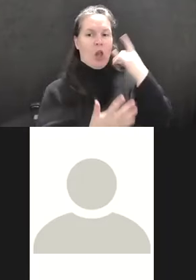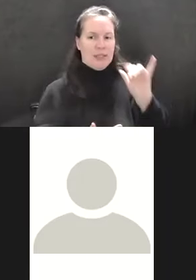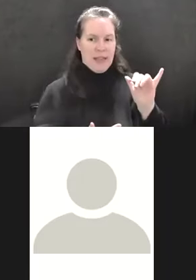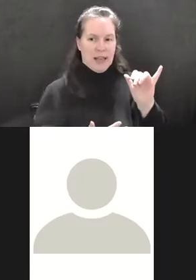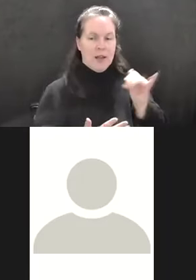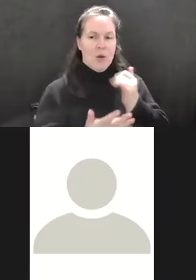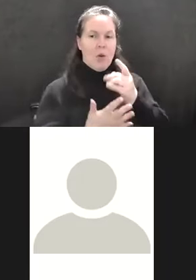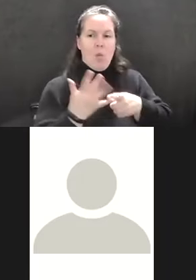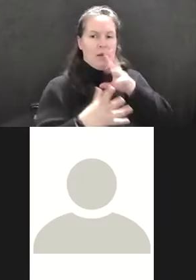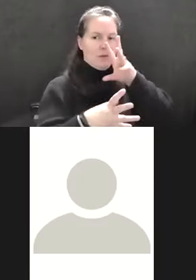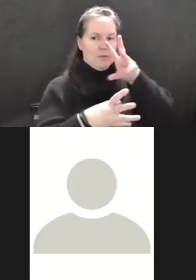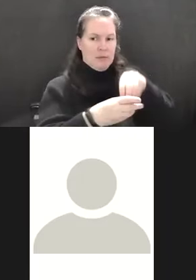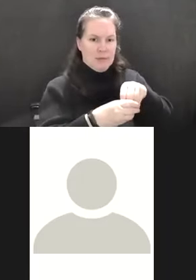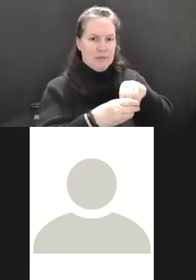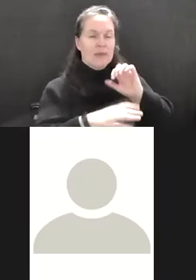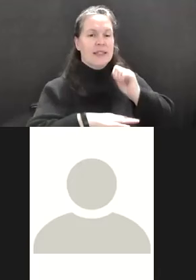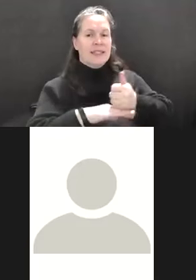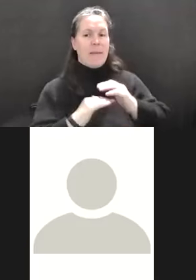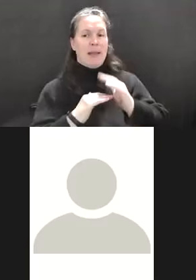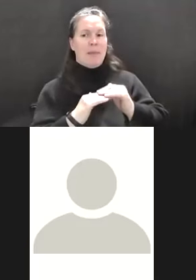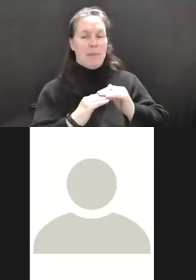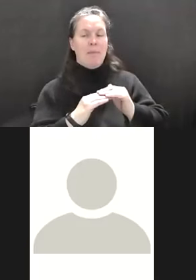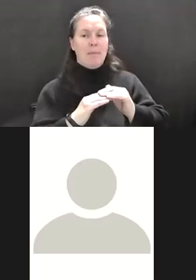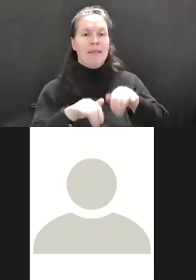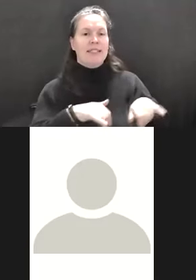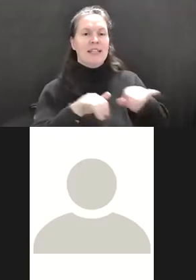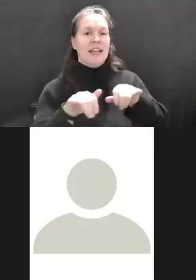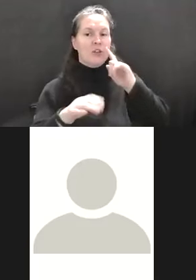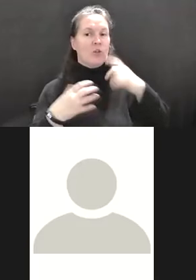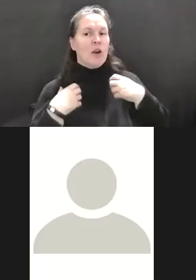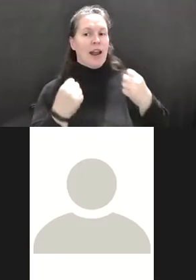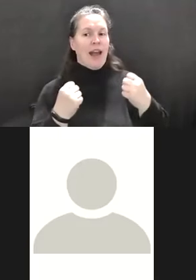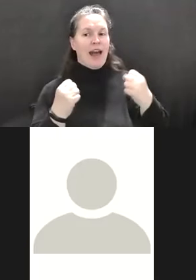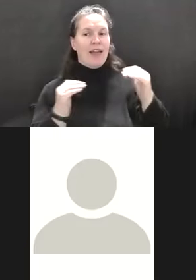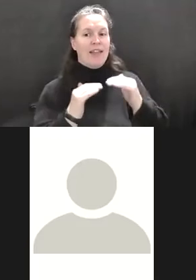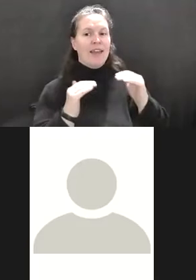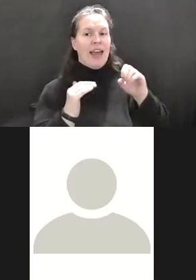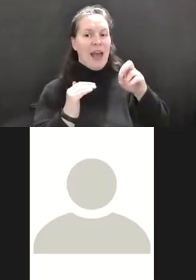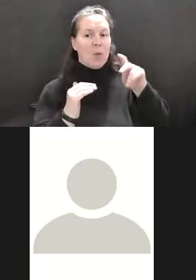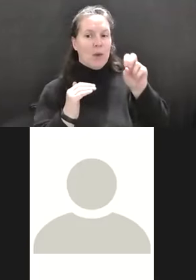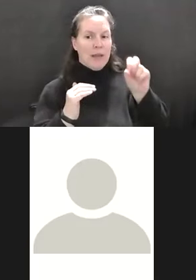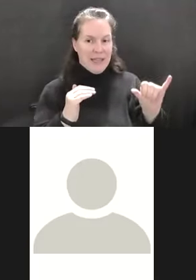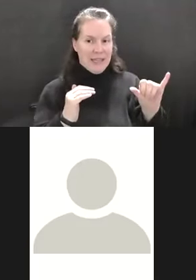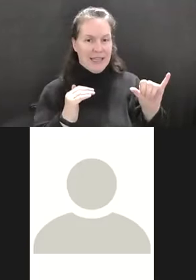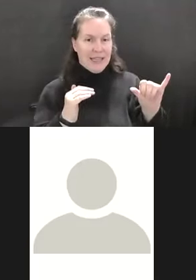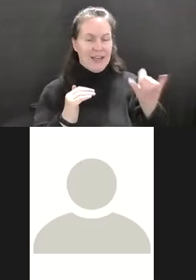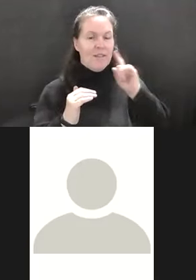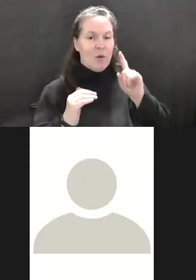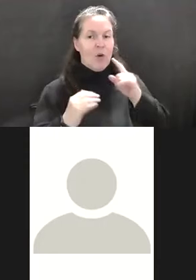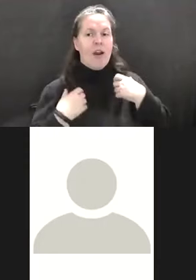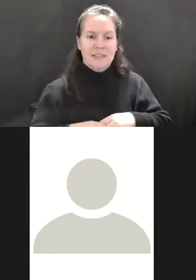the purpose is to set minimum standards for health equity, continuing education programs for healthcare